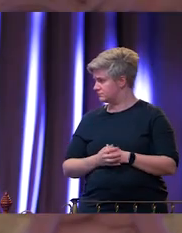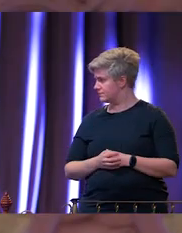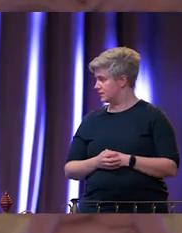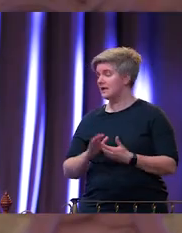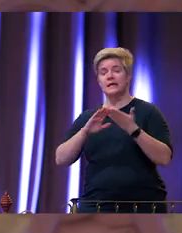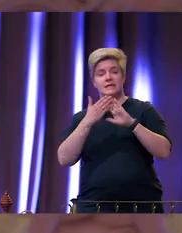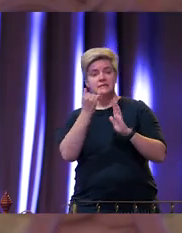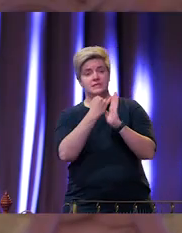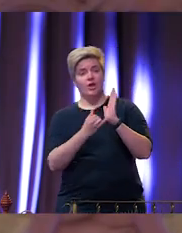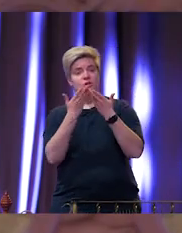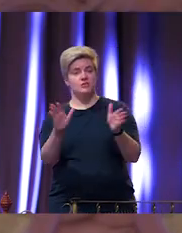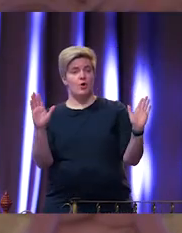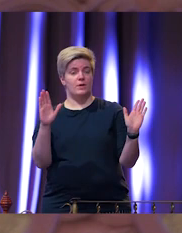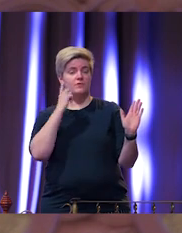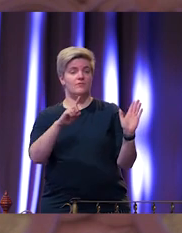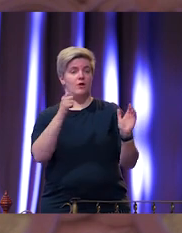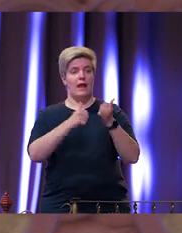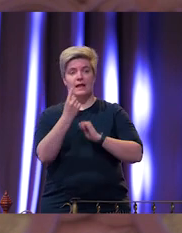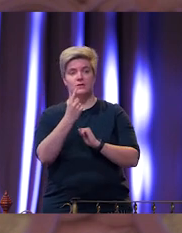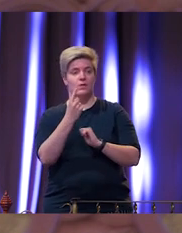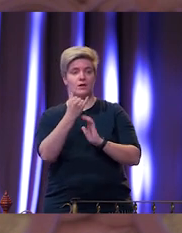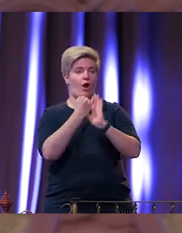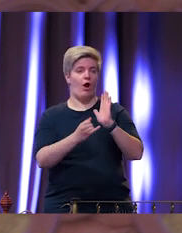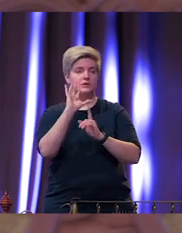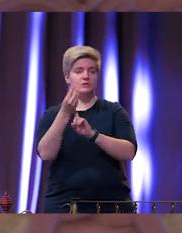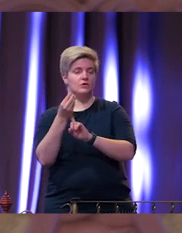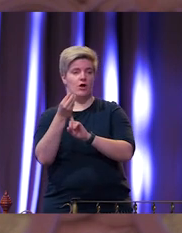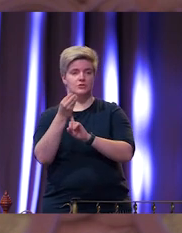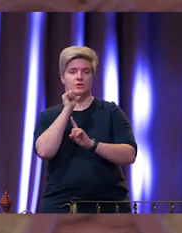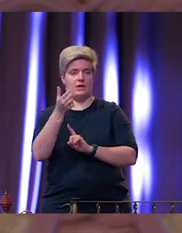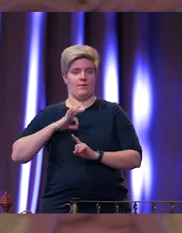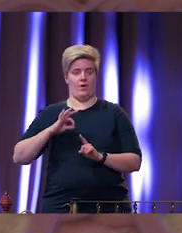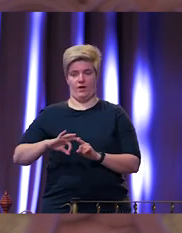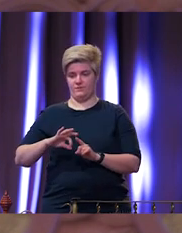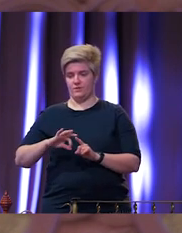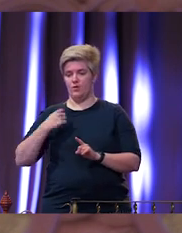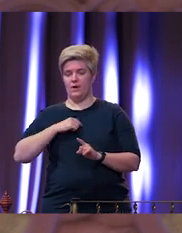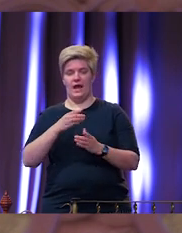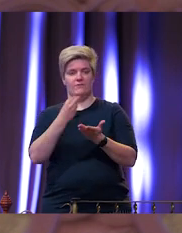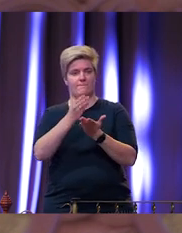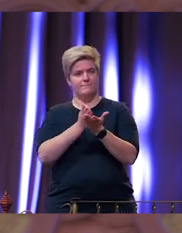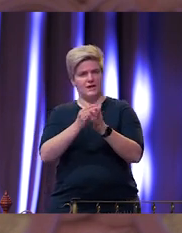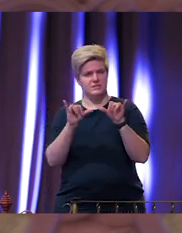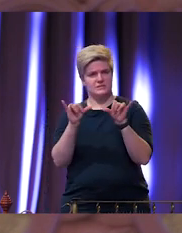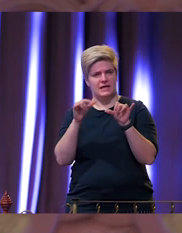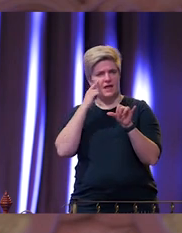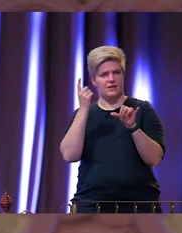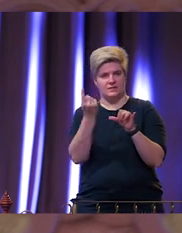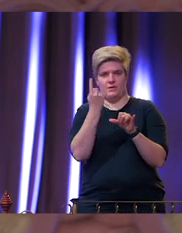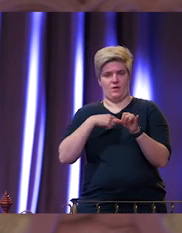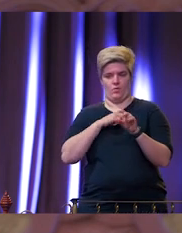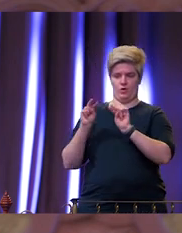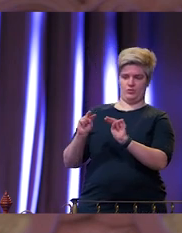open to any arts and culture nonprofit. We do segment by budget size, which is something I think we're hoping to look at from